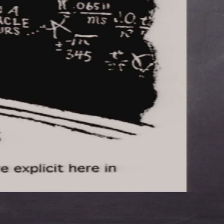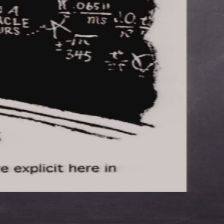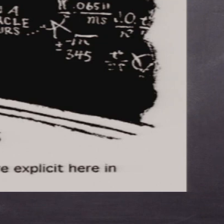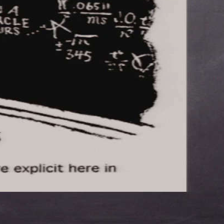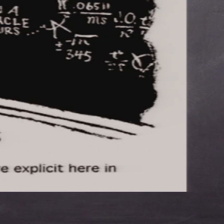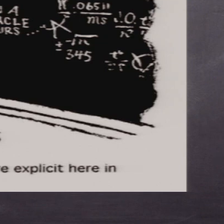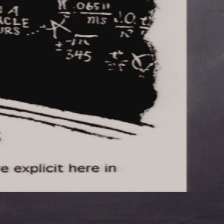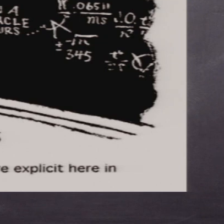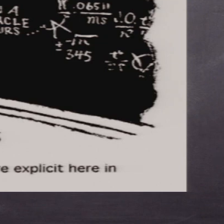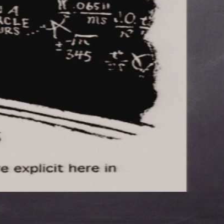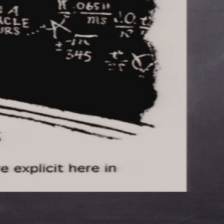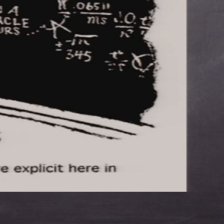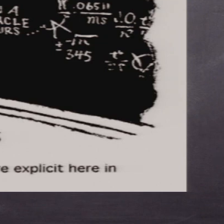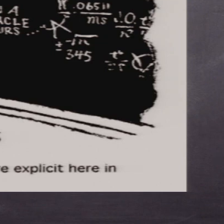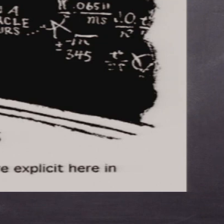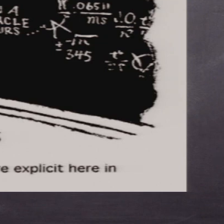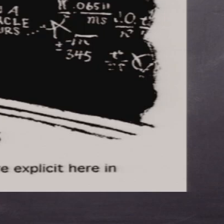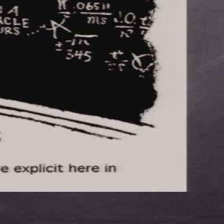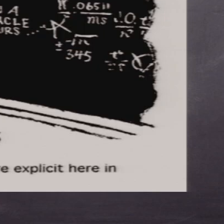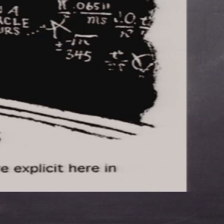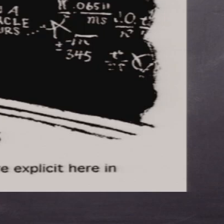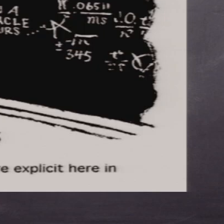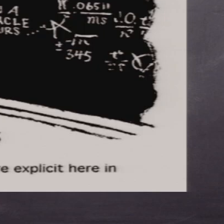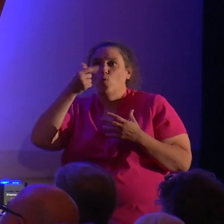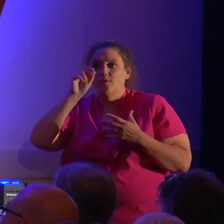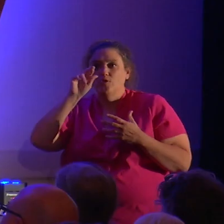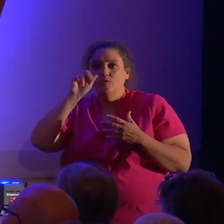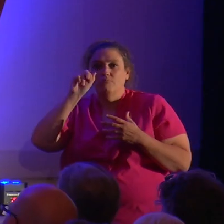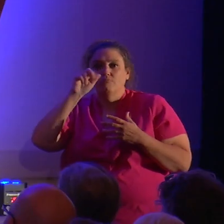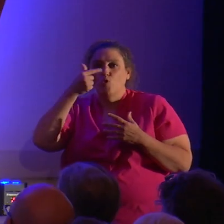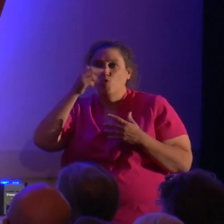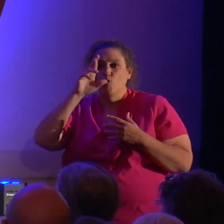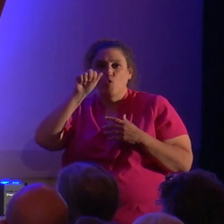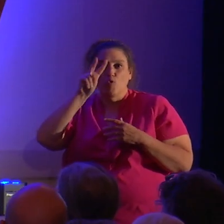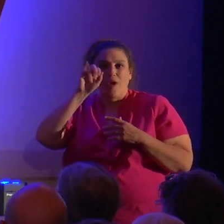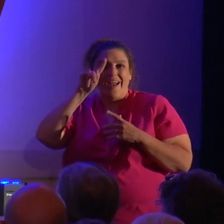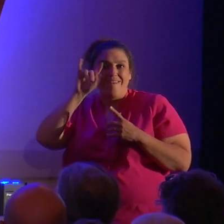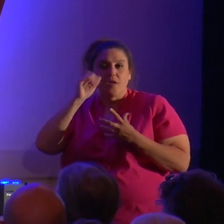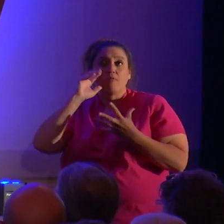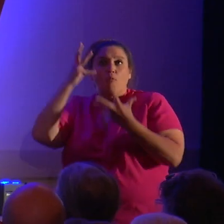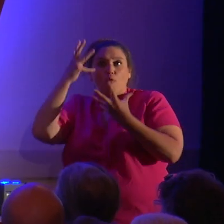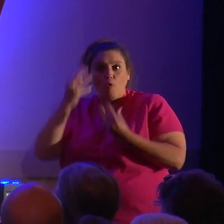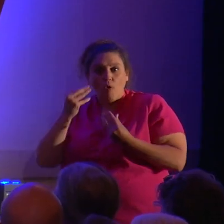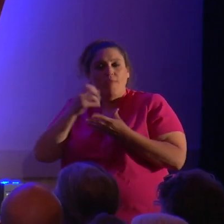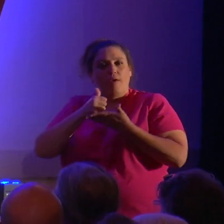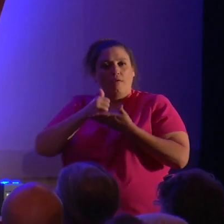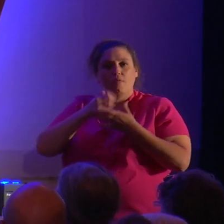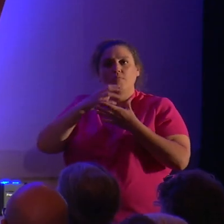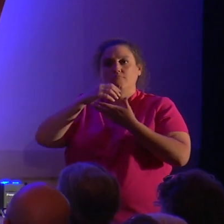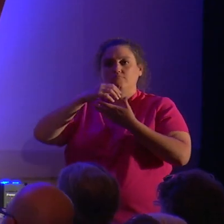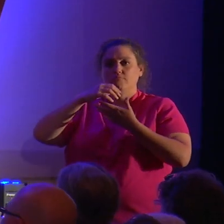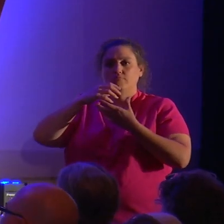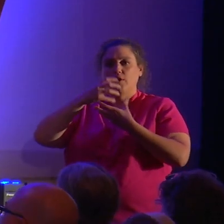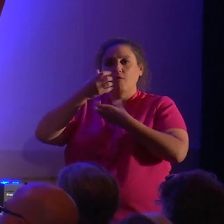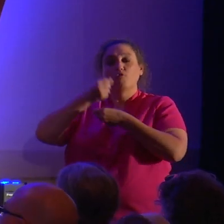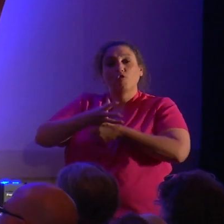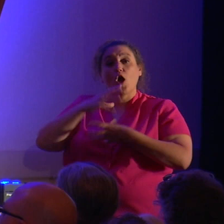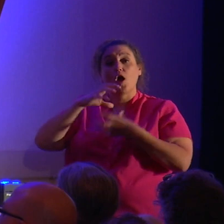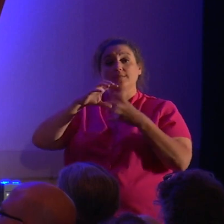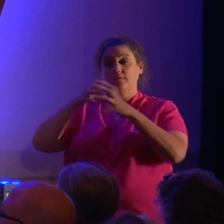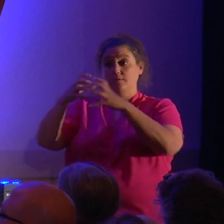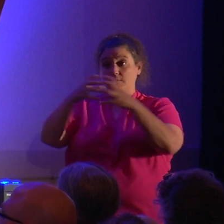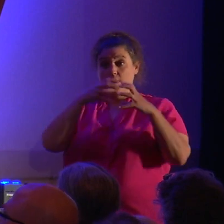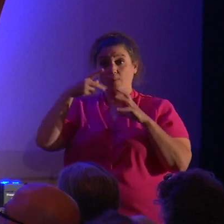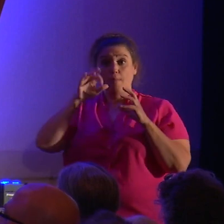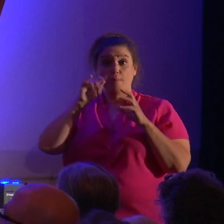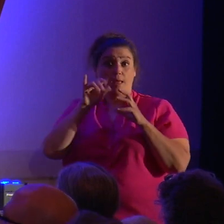imagine that there was this thing called gravity that held the planets together and made everything move around. We couldn't have imagined that